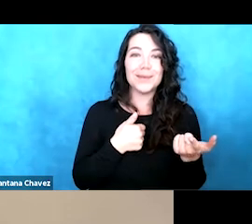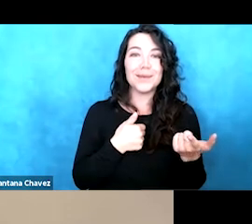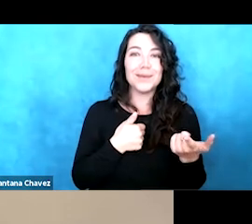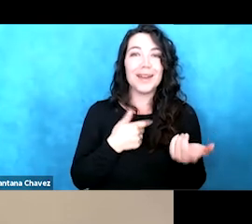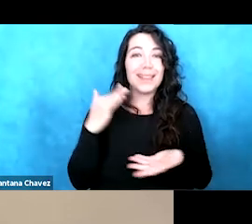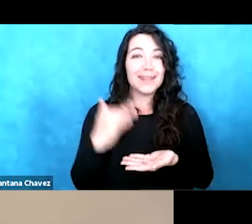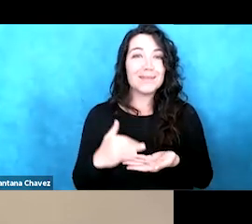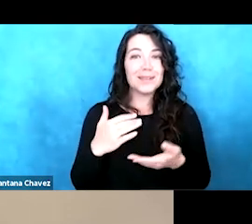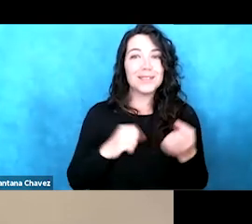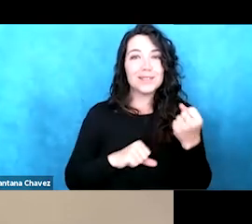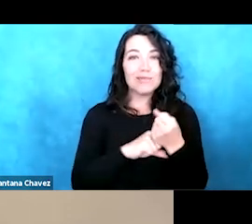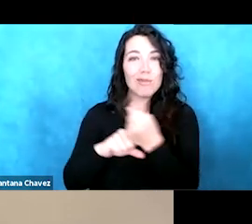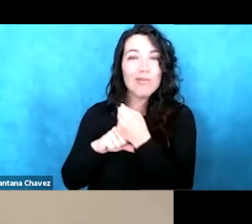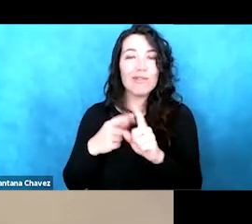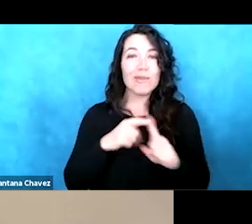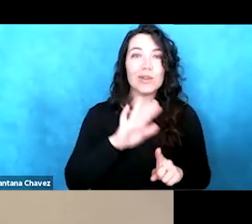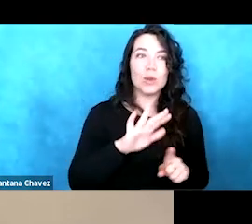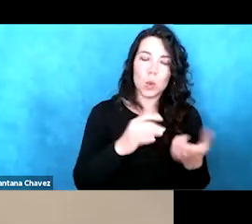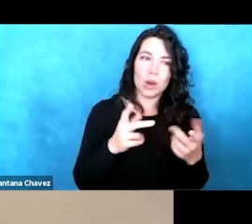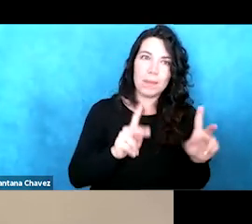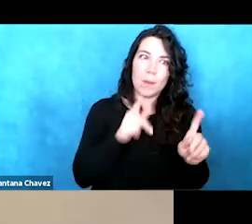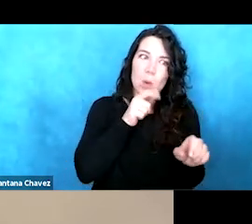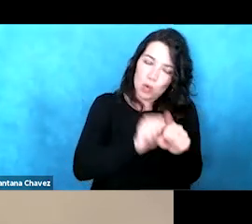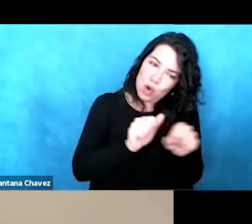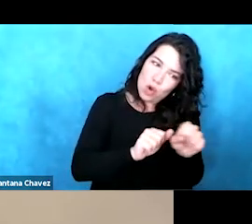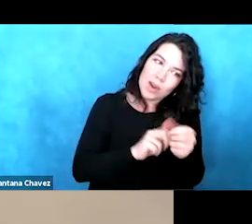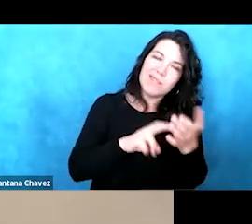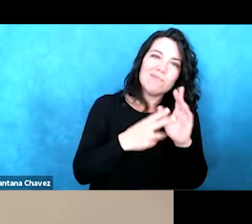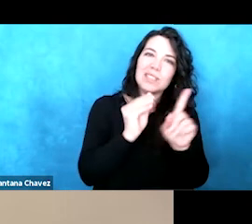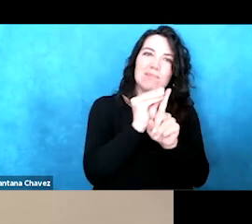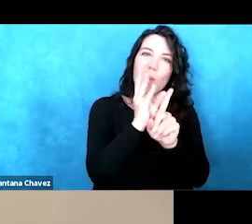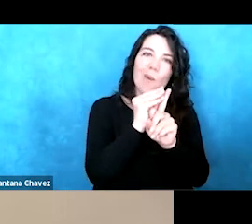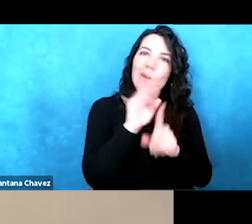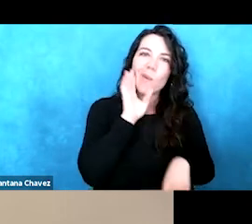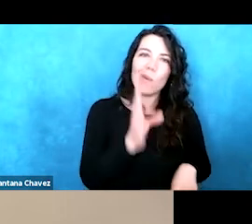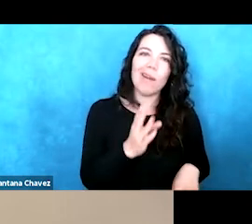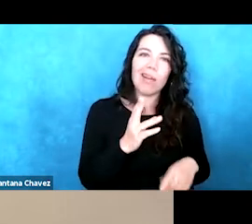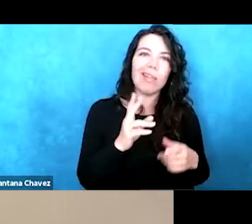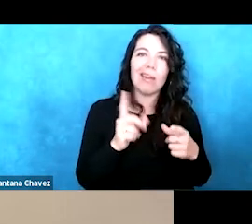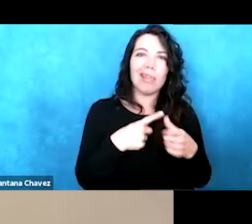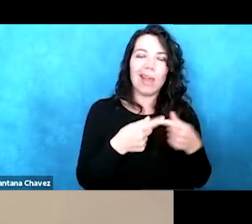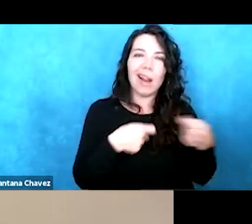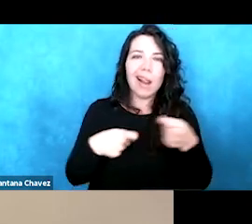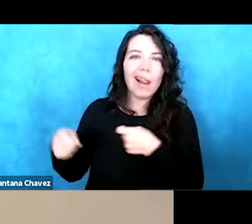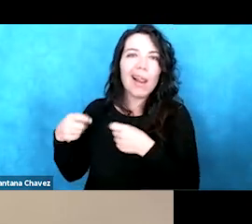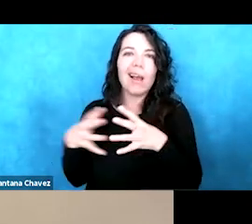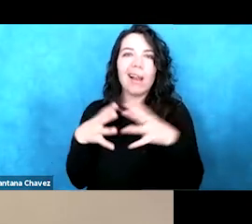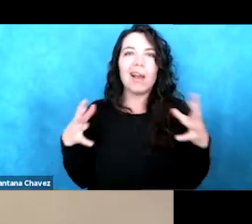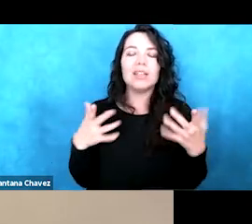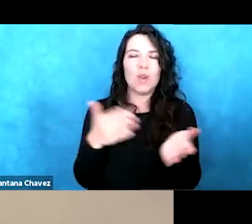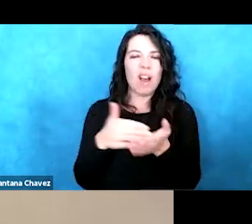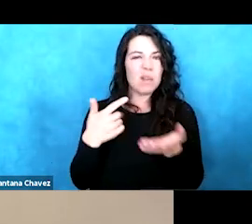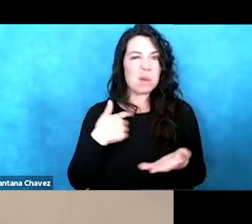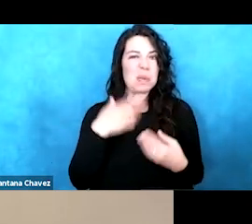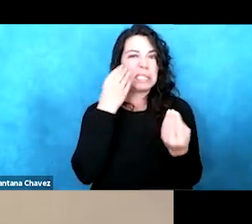workers, you get frontline worker burnout quite quickly, and then you end up doing quite a lot of harm. So I'd say just try and, we usually say grow slow and